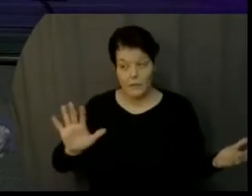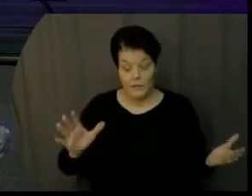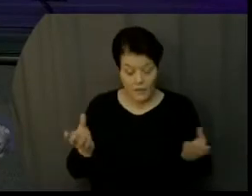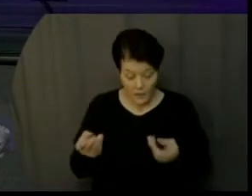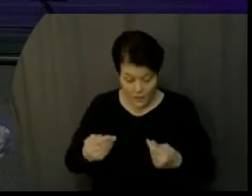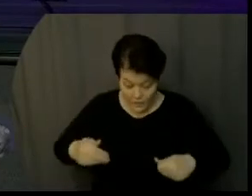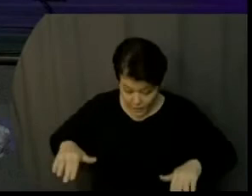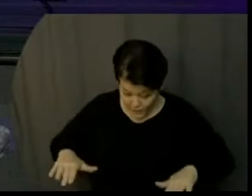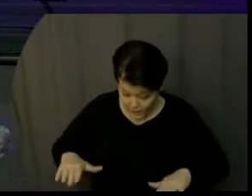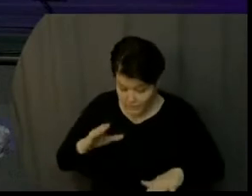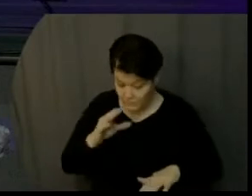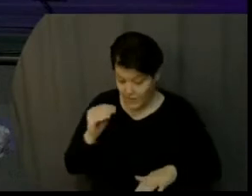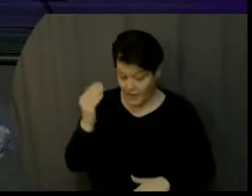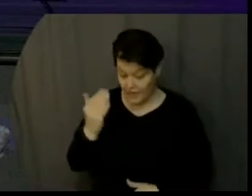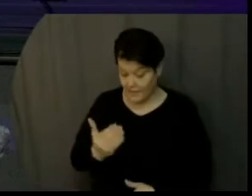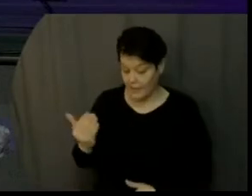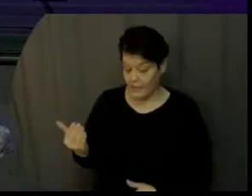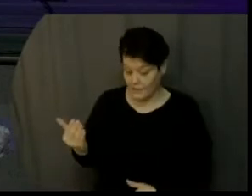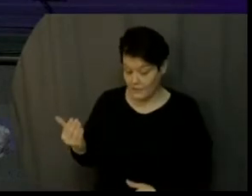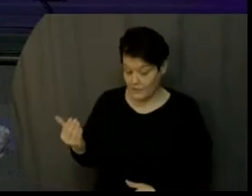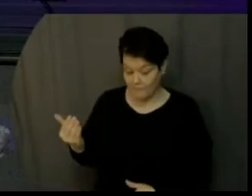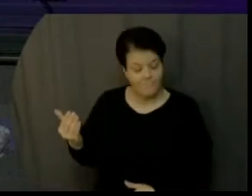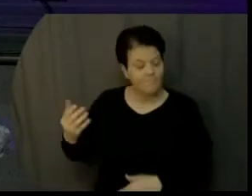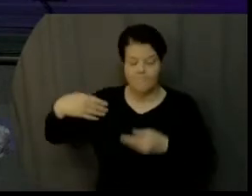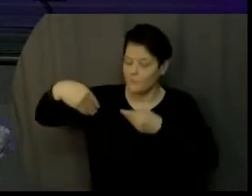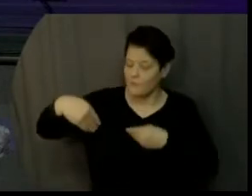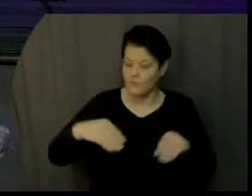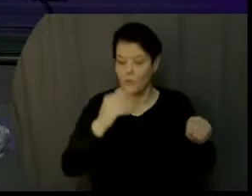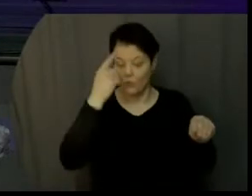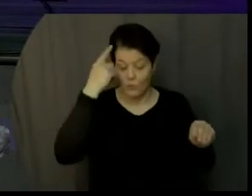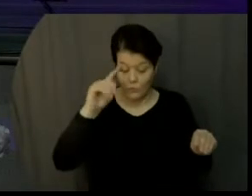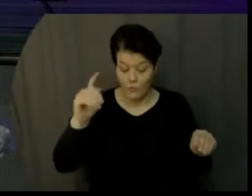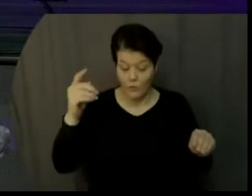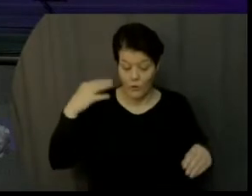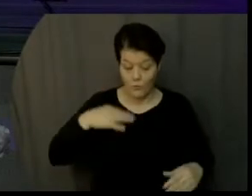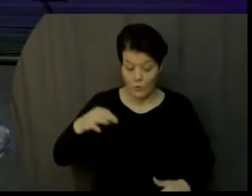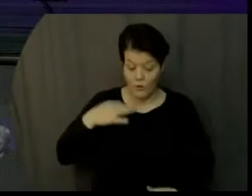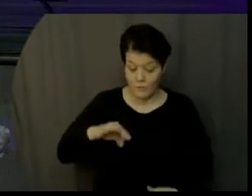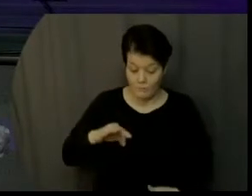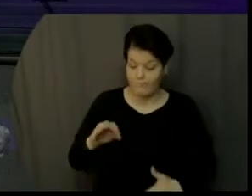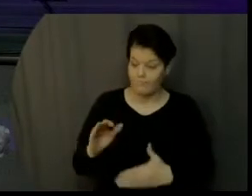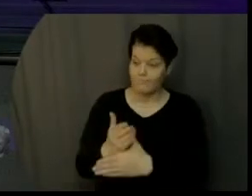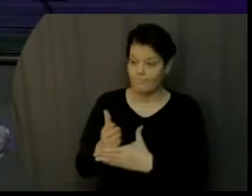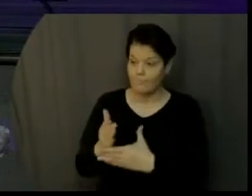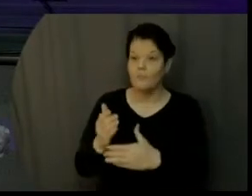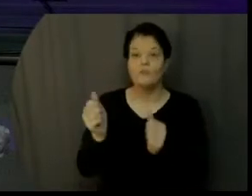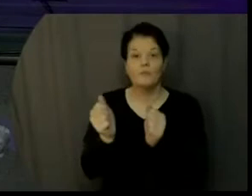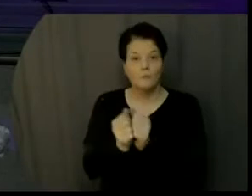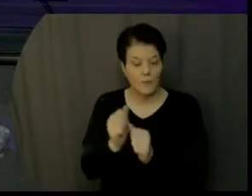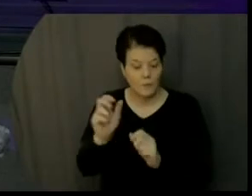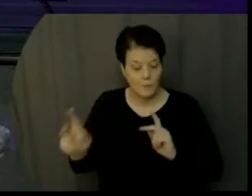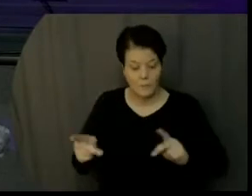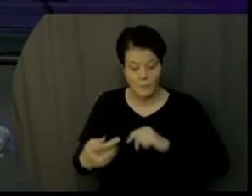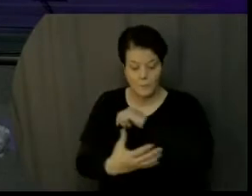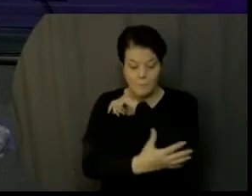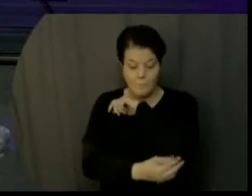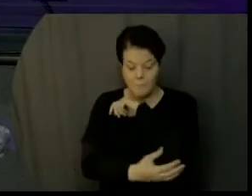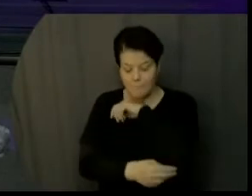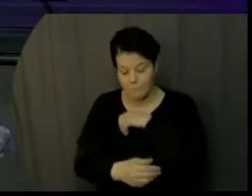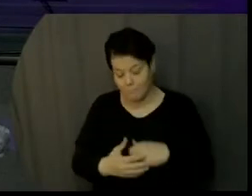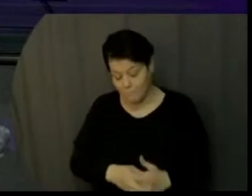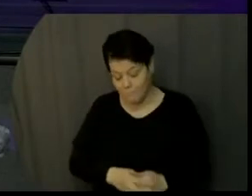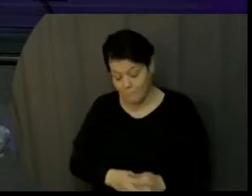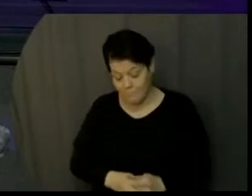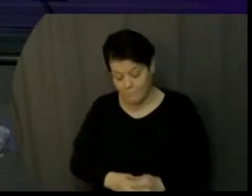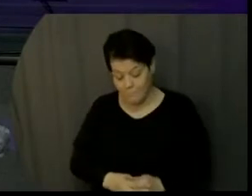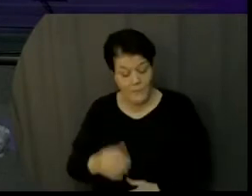and their possessions, and they shared their money with those in need. They worshiped together at the temple each day. They met in their homes